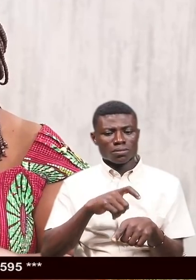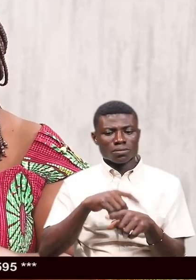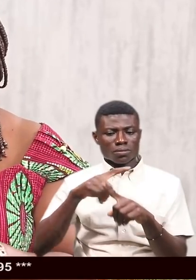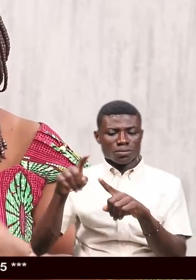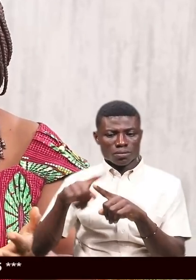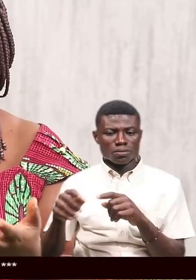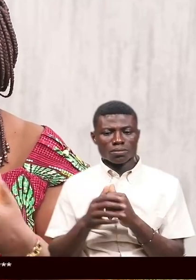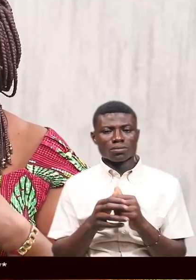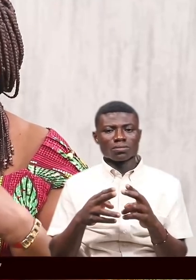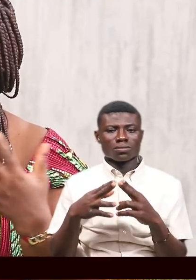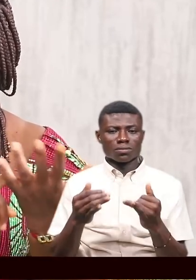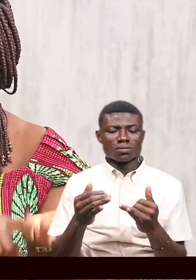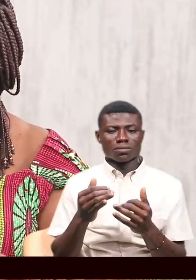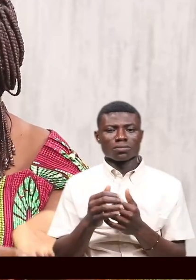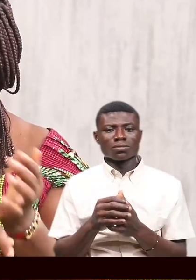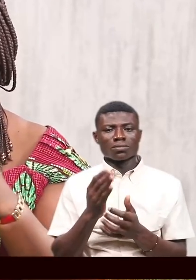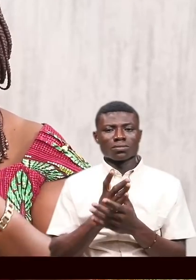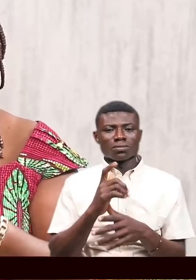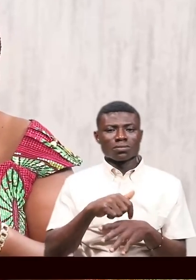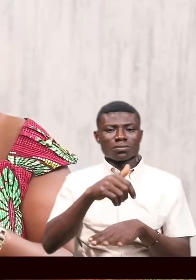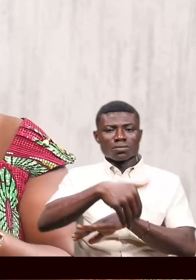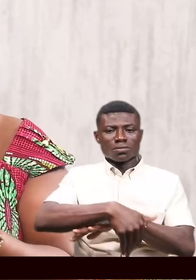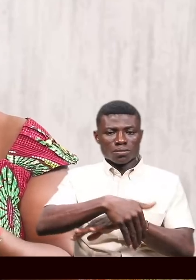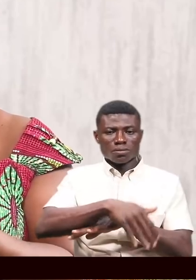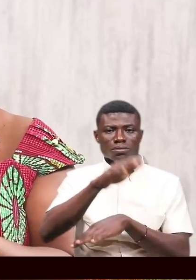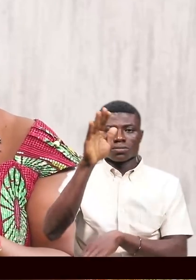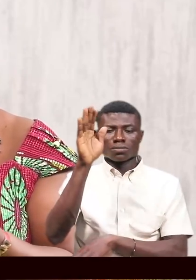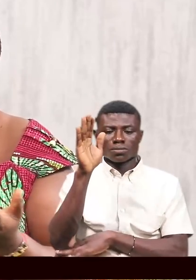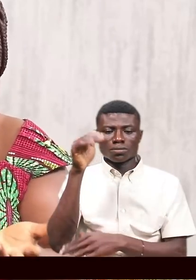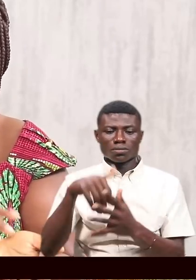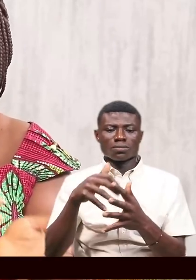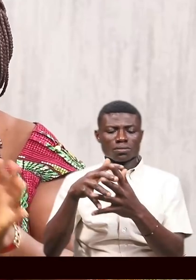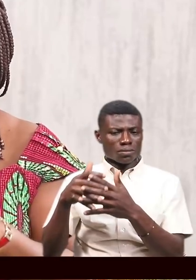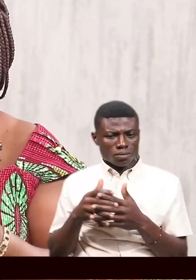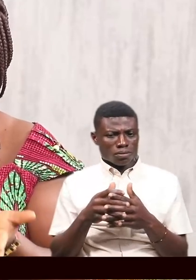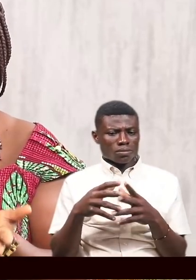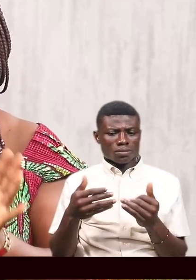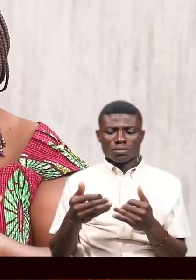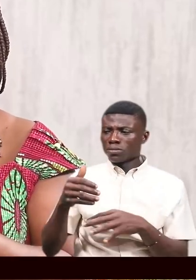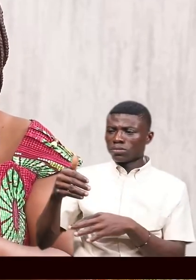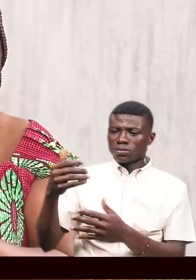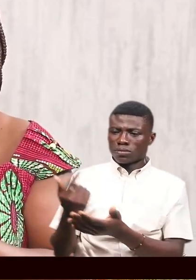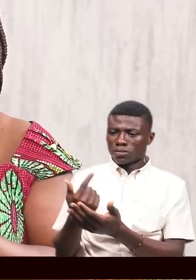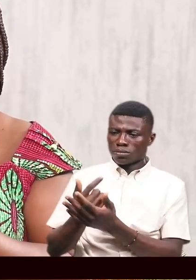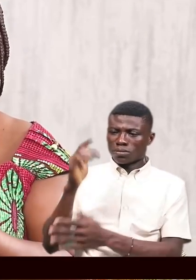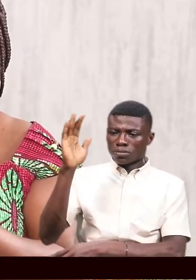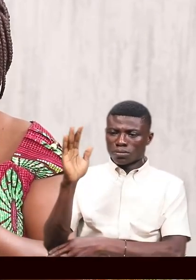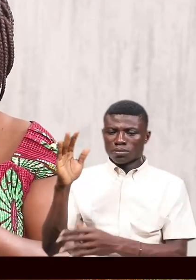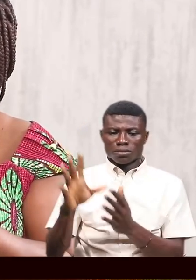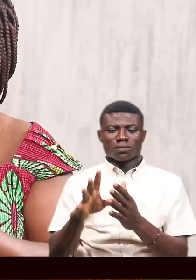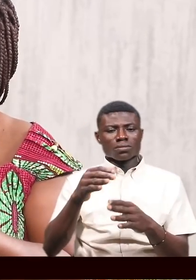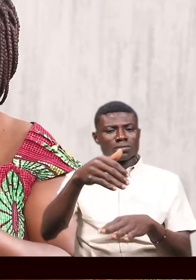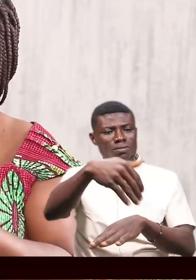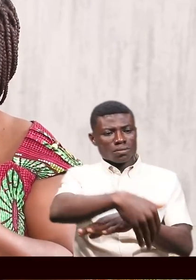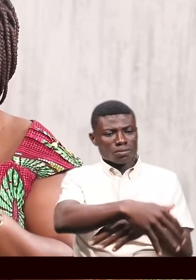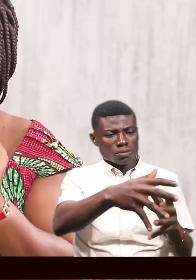no inti ebi anajo na ye mimi day o US inti sa eno no na hana I